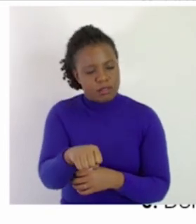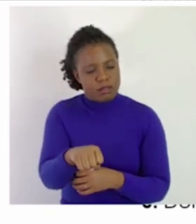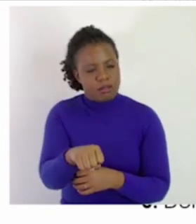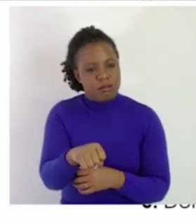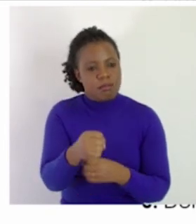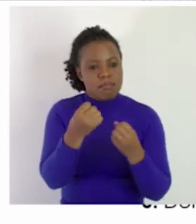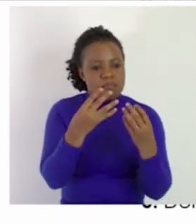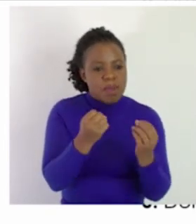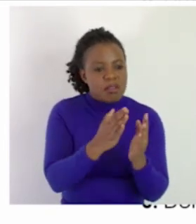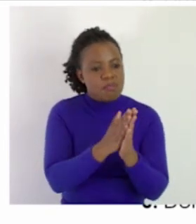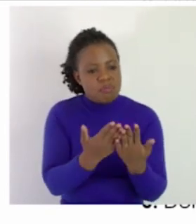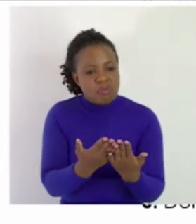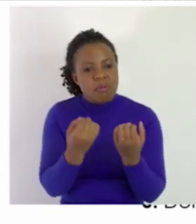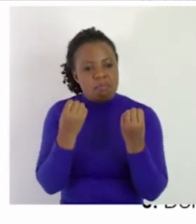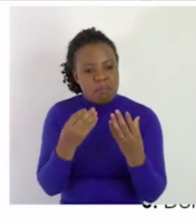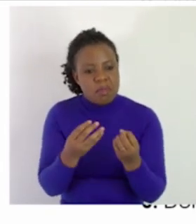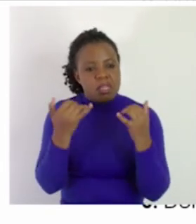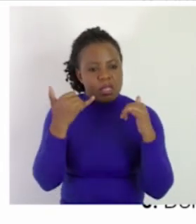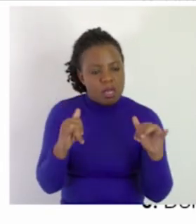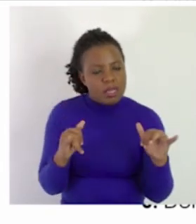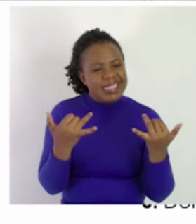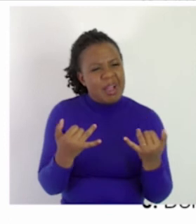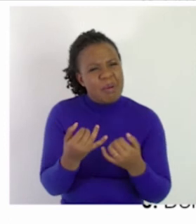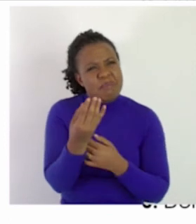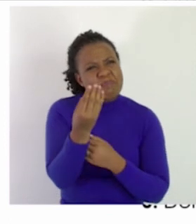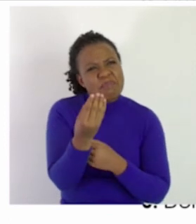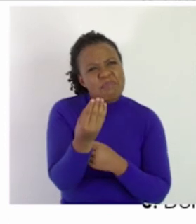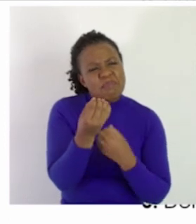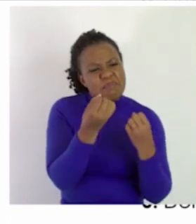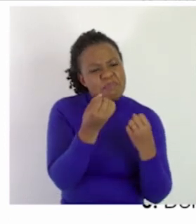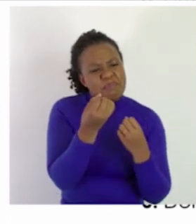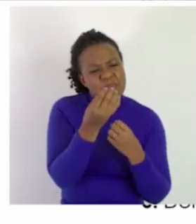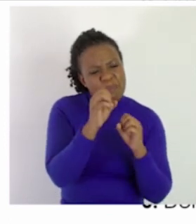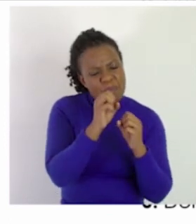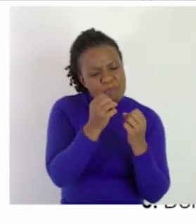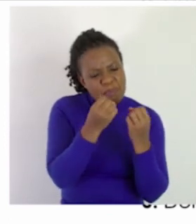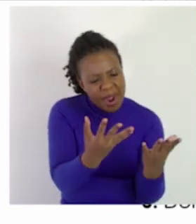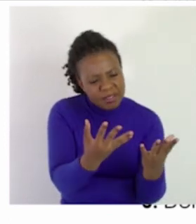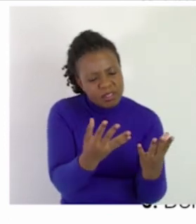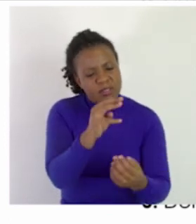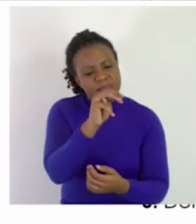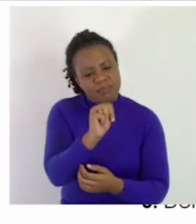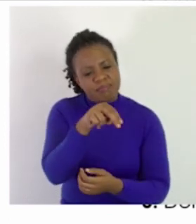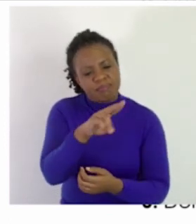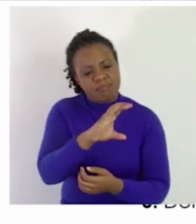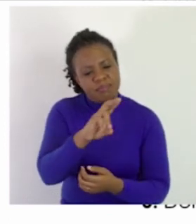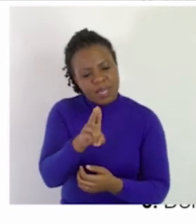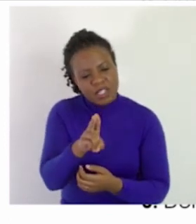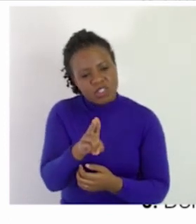have many books. And then when you look at much, this is where we use